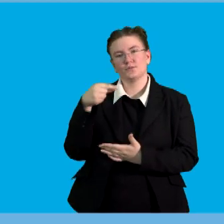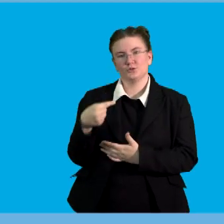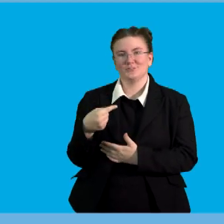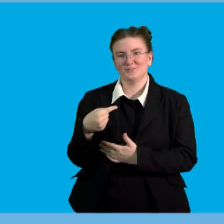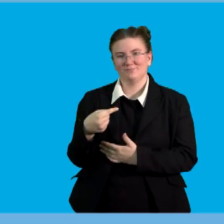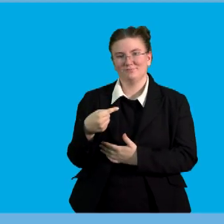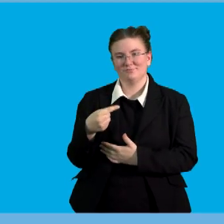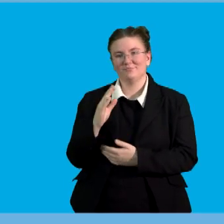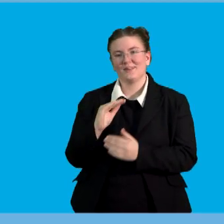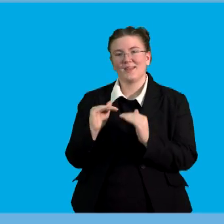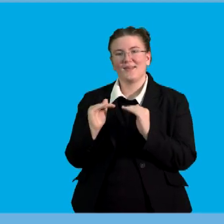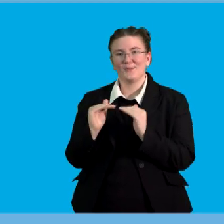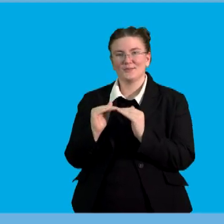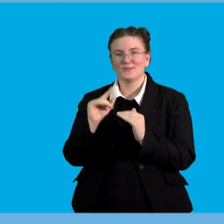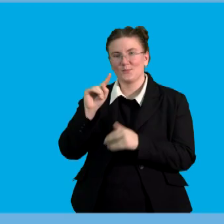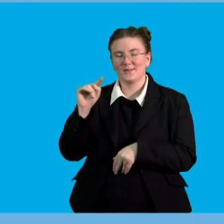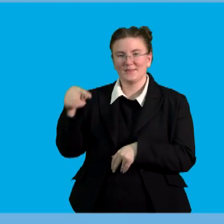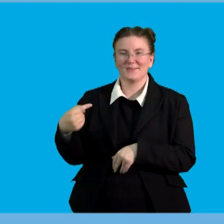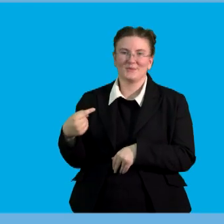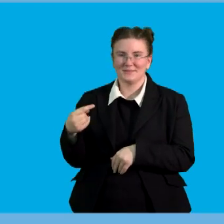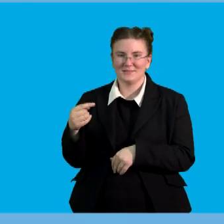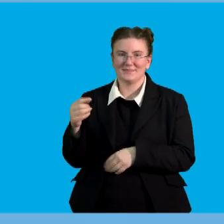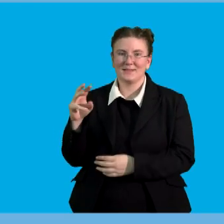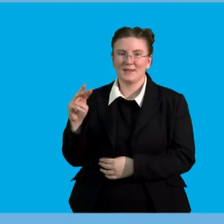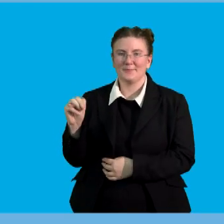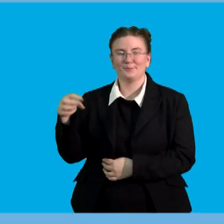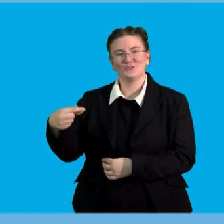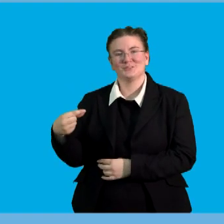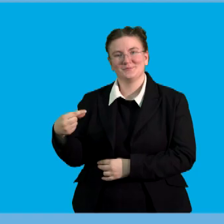1 G, that is going to be equals to 1,000